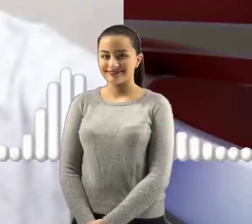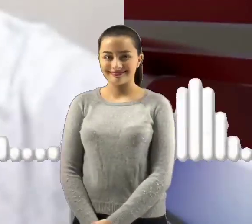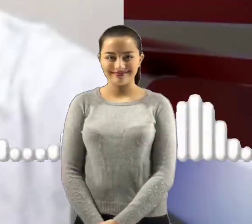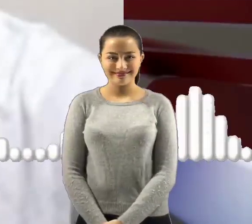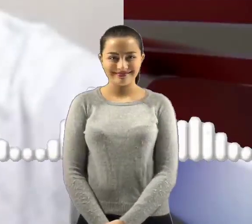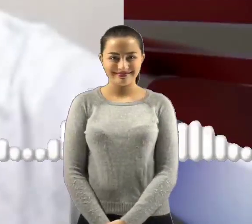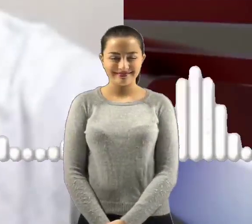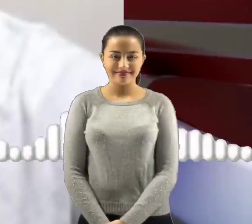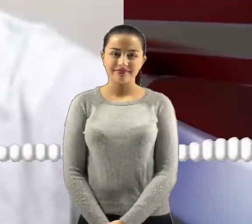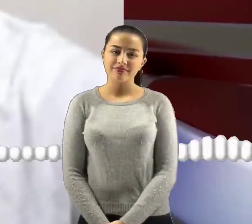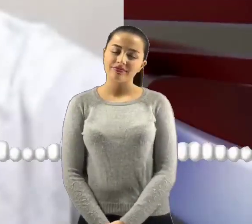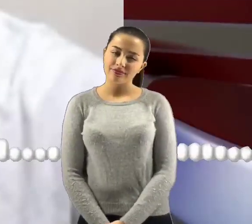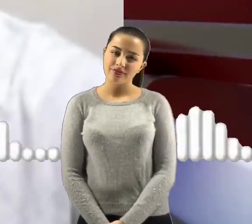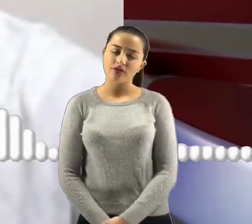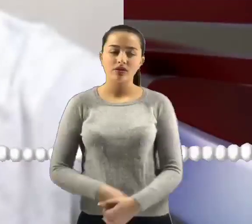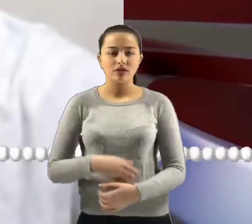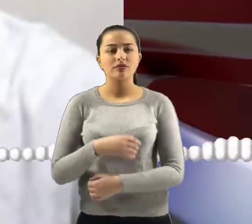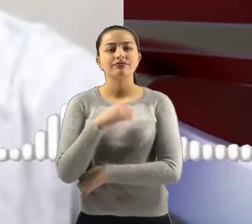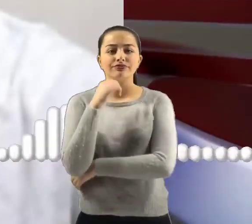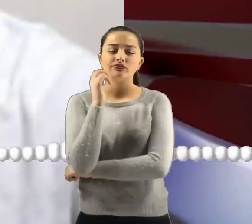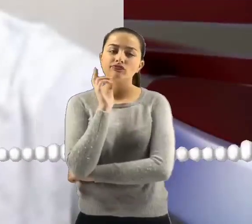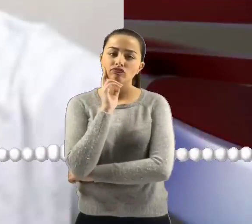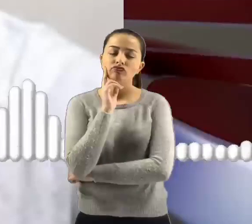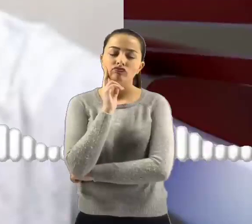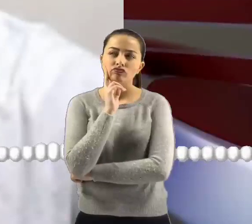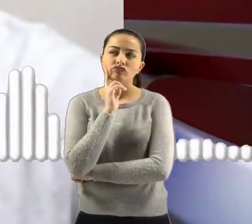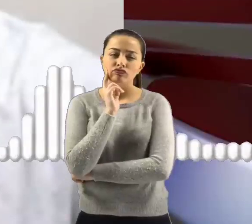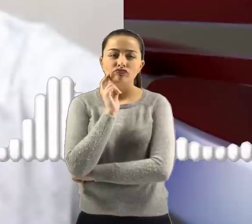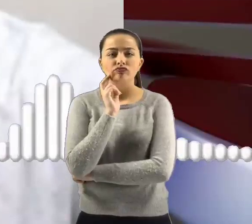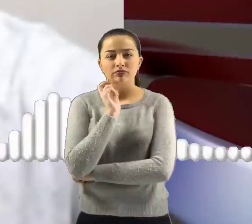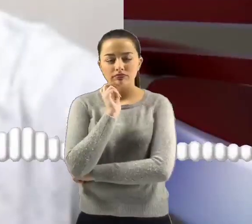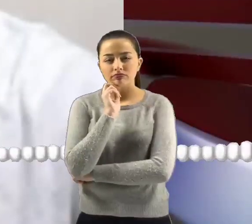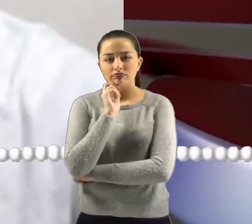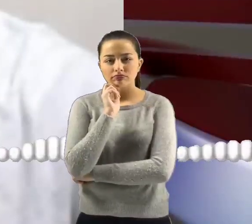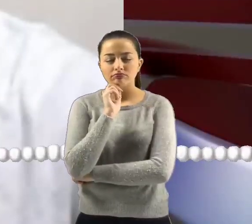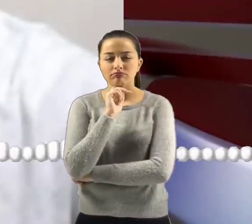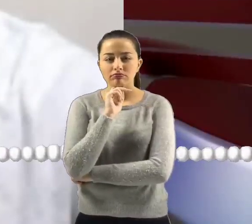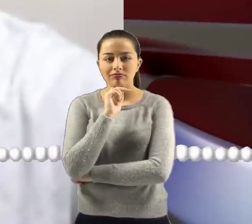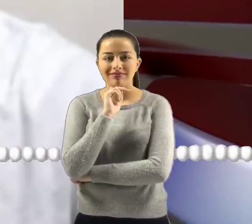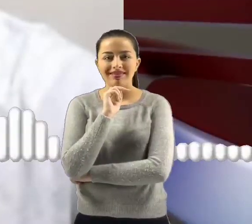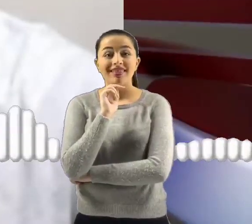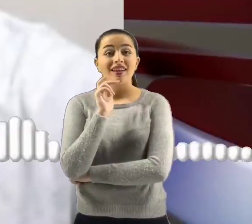ume mgbe ewetele emeka ihe dio ha. Tupu imara ya akwahukwe. Abia.